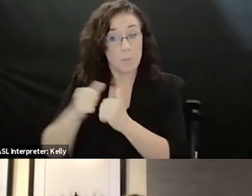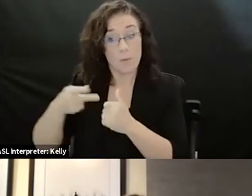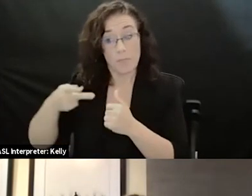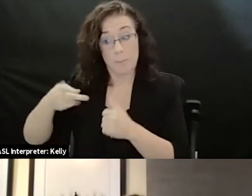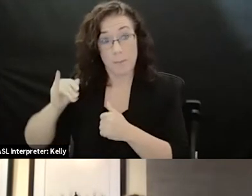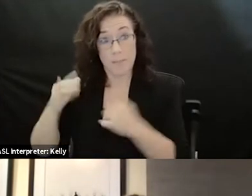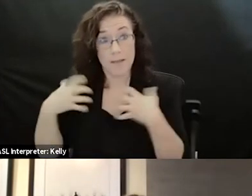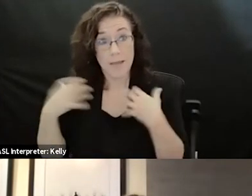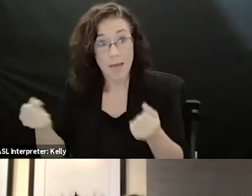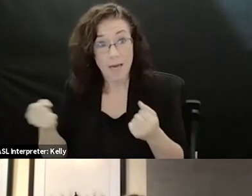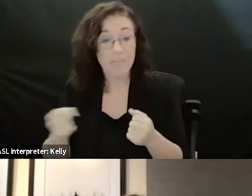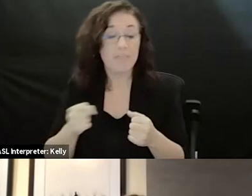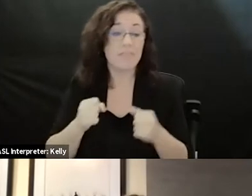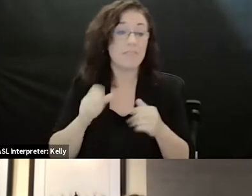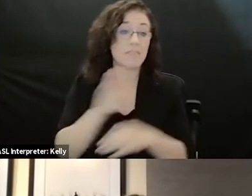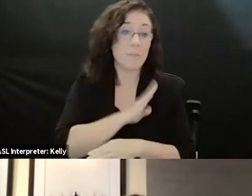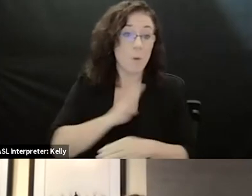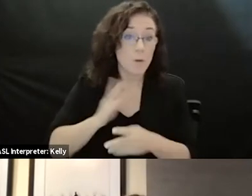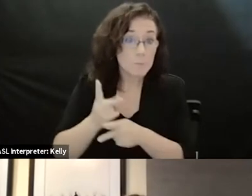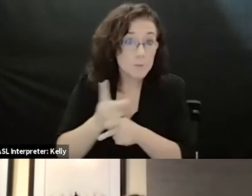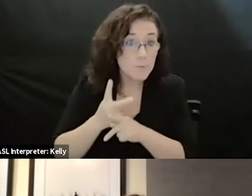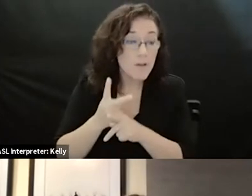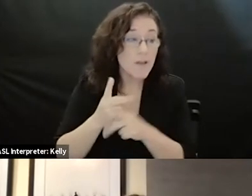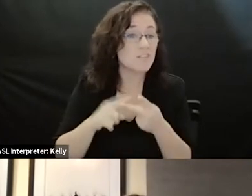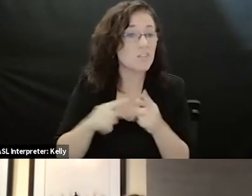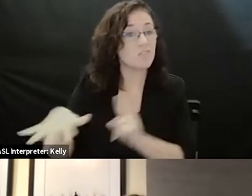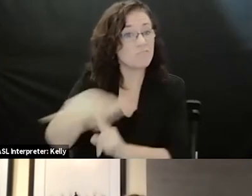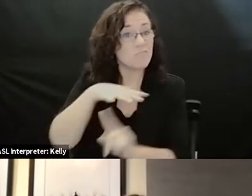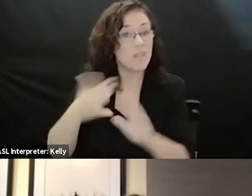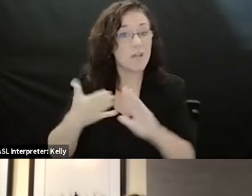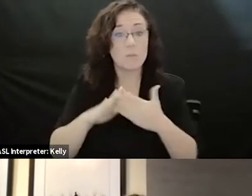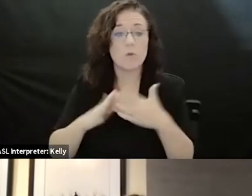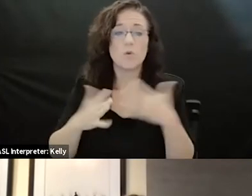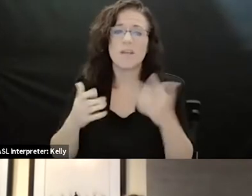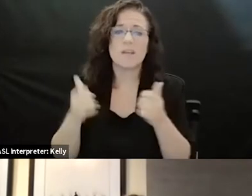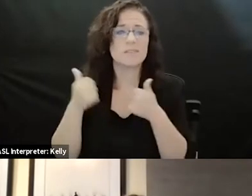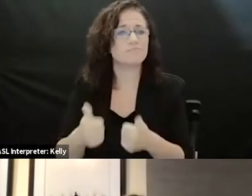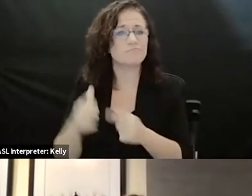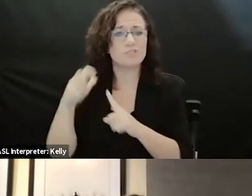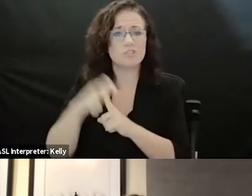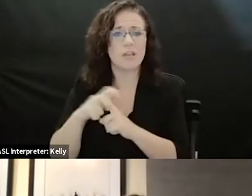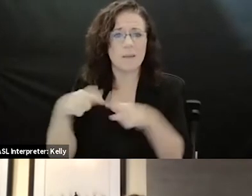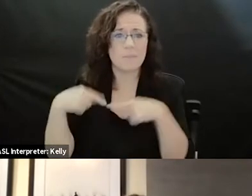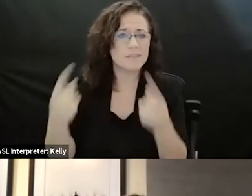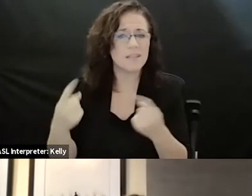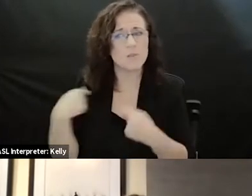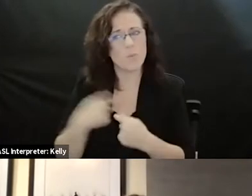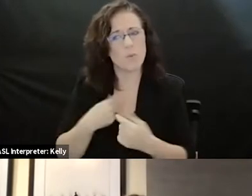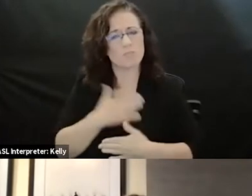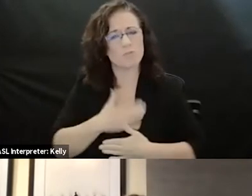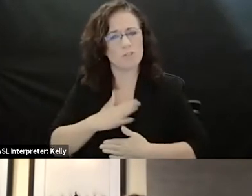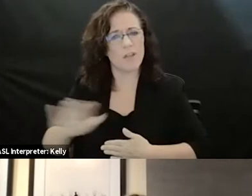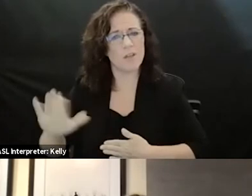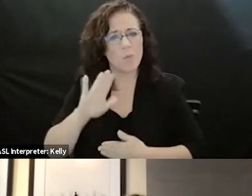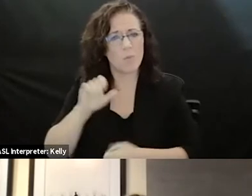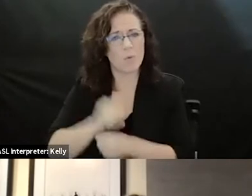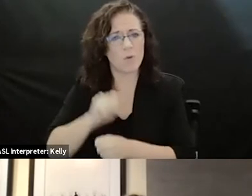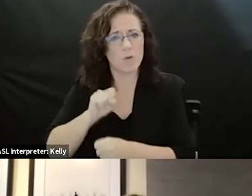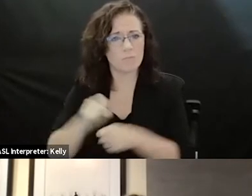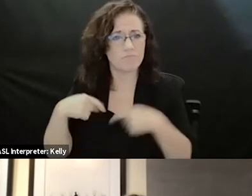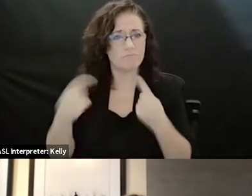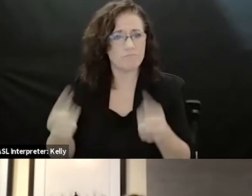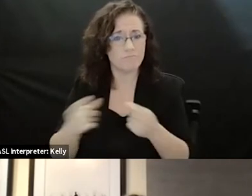with the school district has been superb um and everyone's efforts are very much appreciated other than